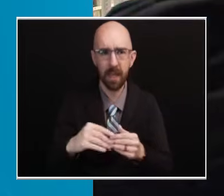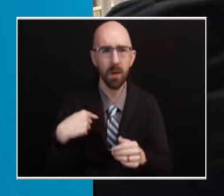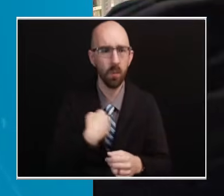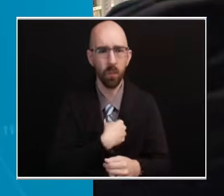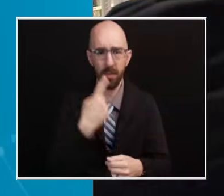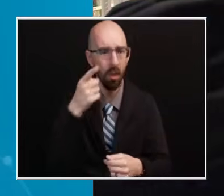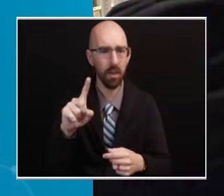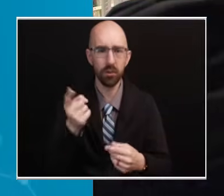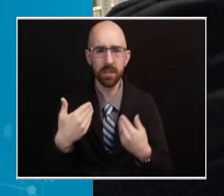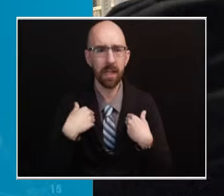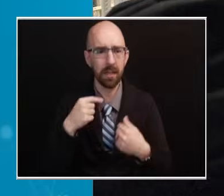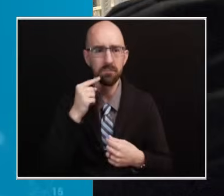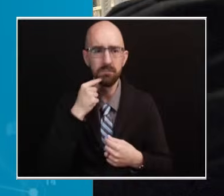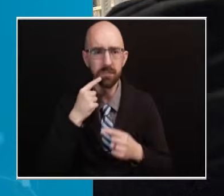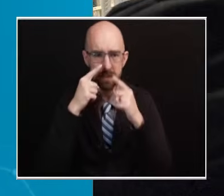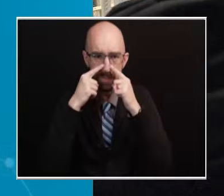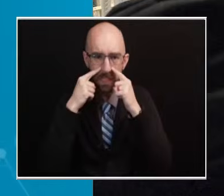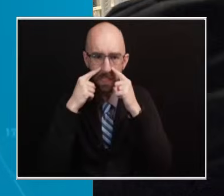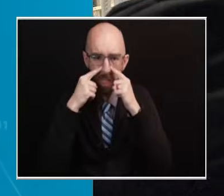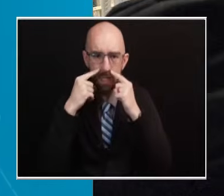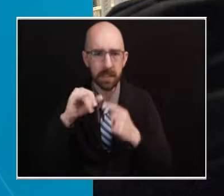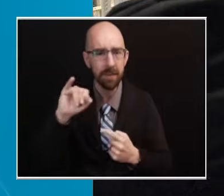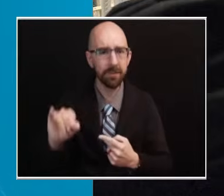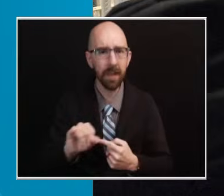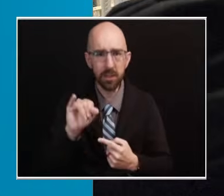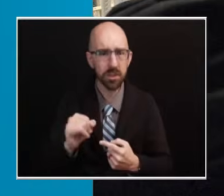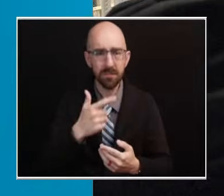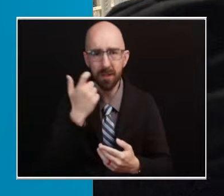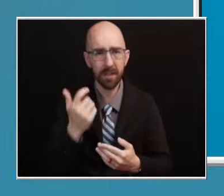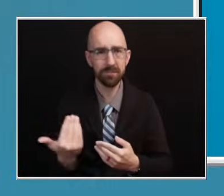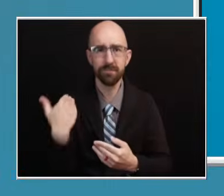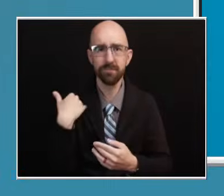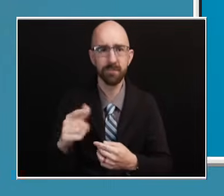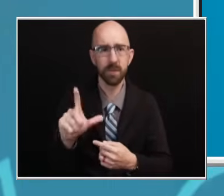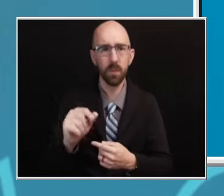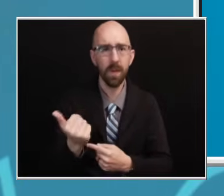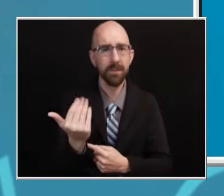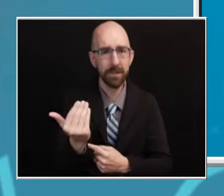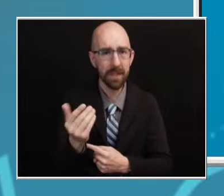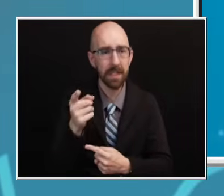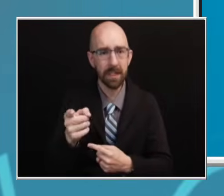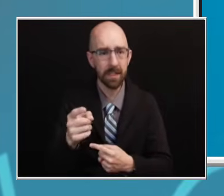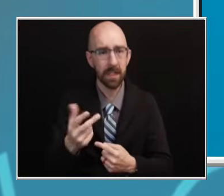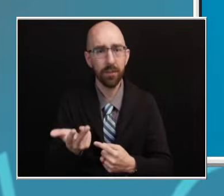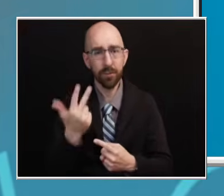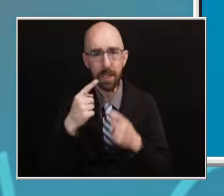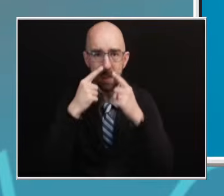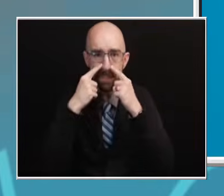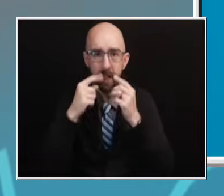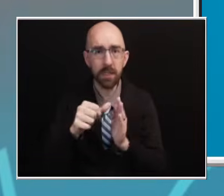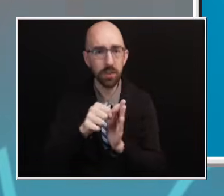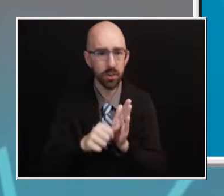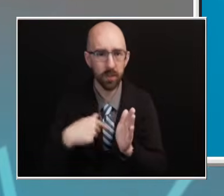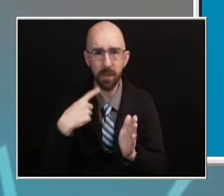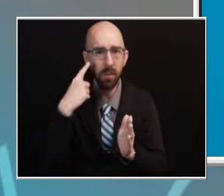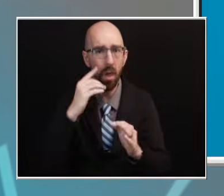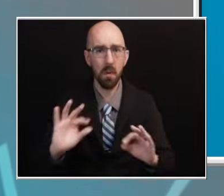severe sinus infections because back in 2015 he'd had 3 sinus surgeries, and so we just thought that's what this